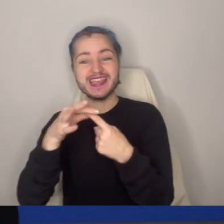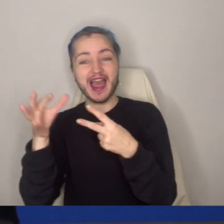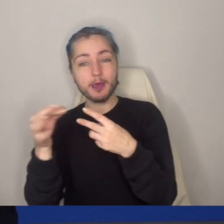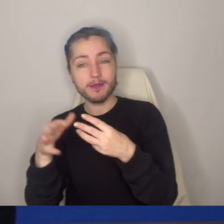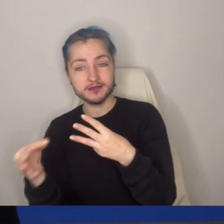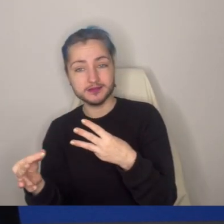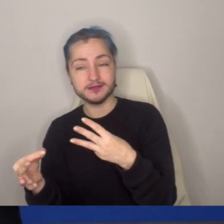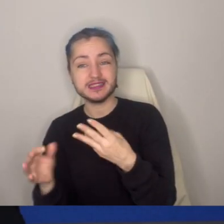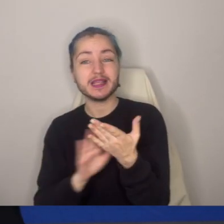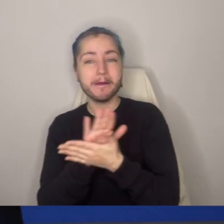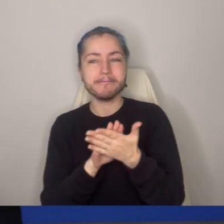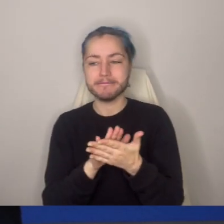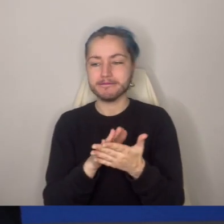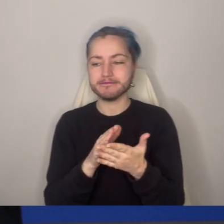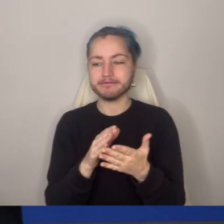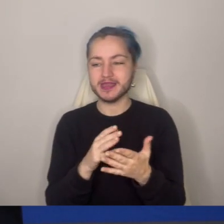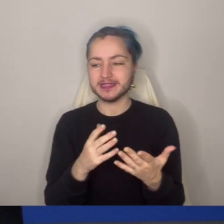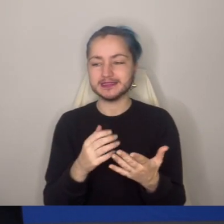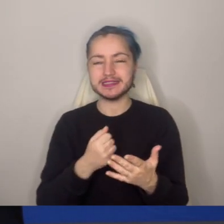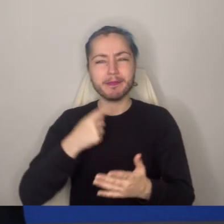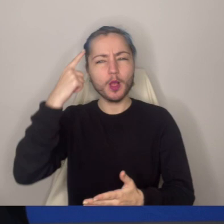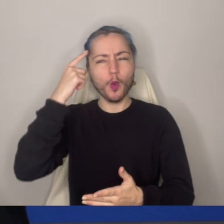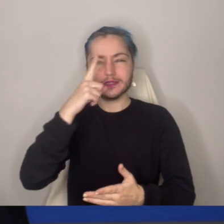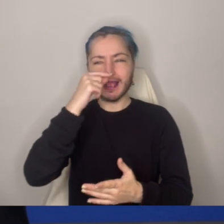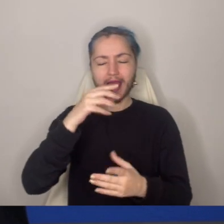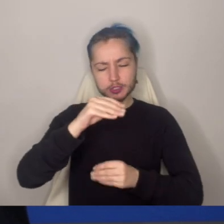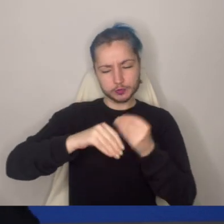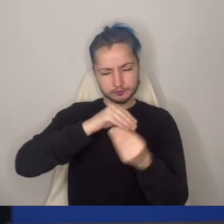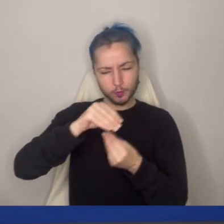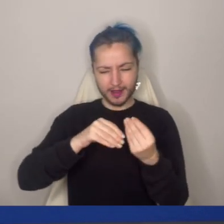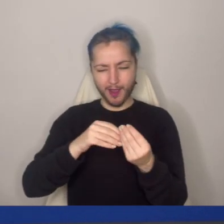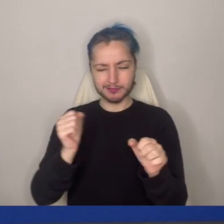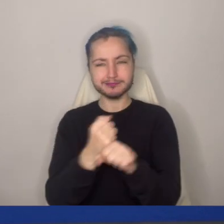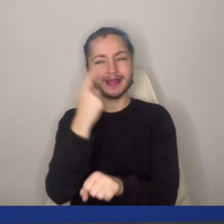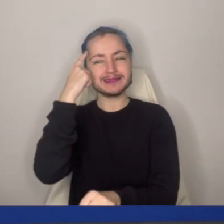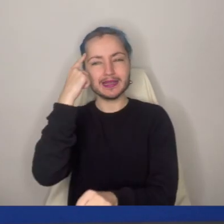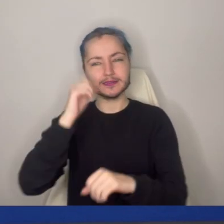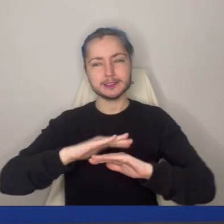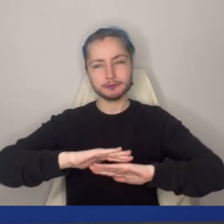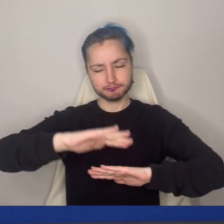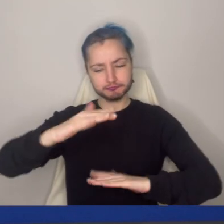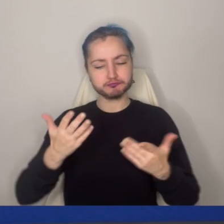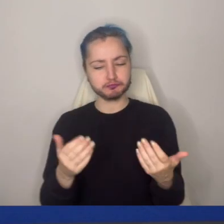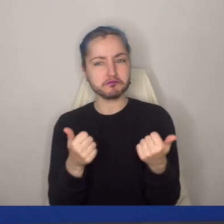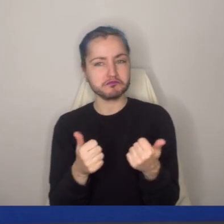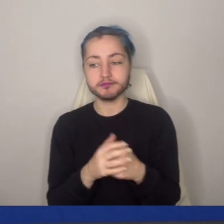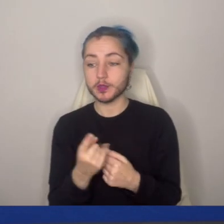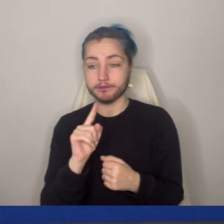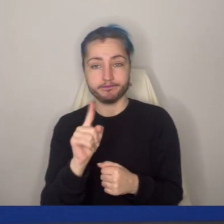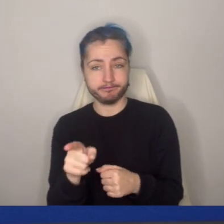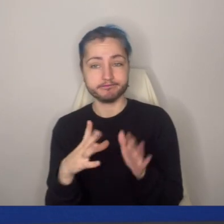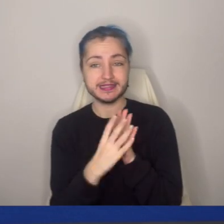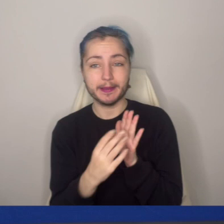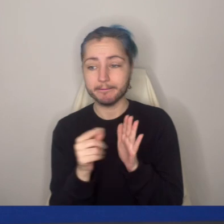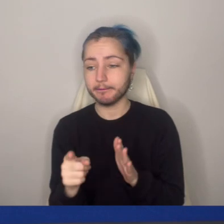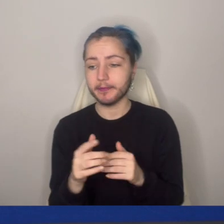to sort out all my thoughts into a way that it makes sense. So if we look at our example here, I